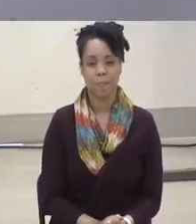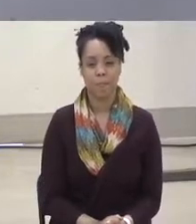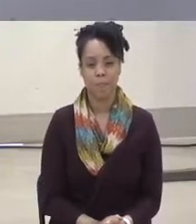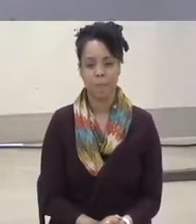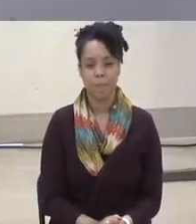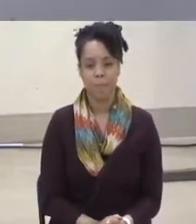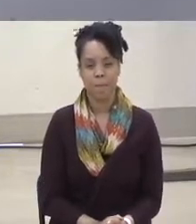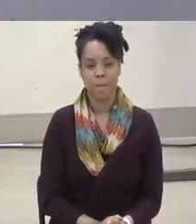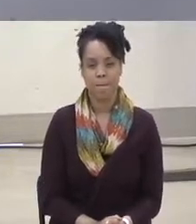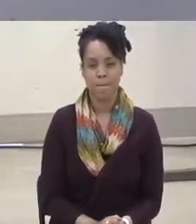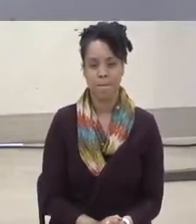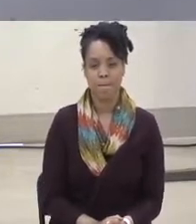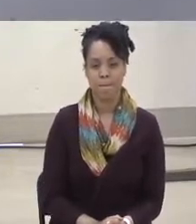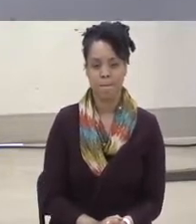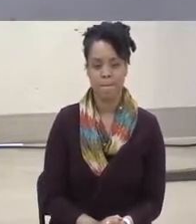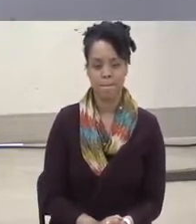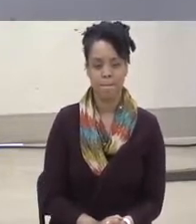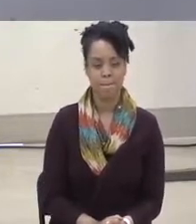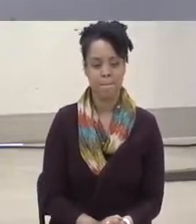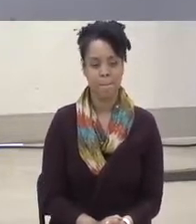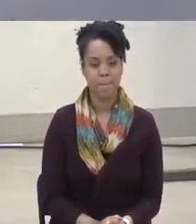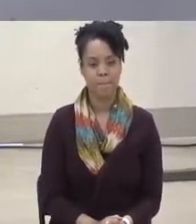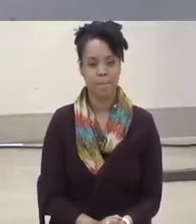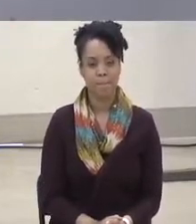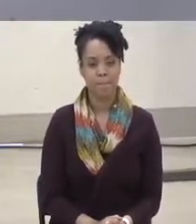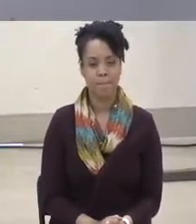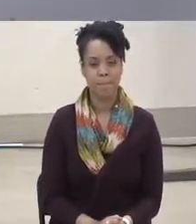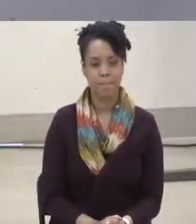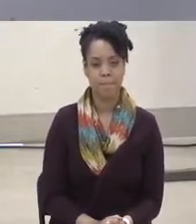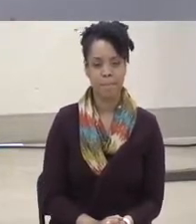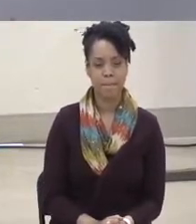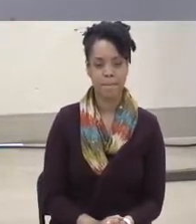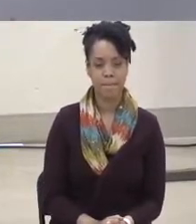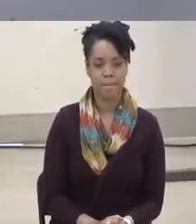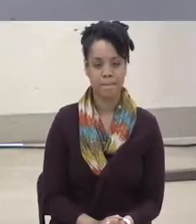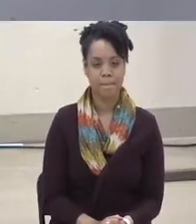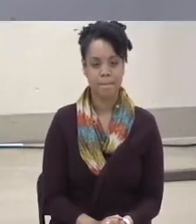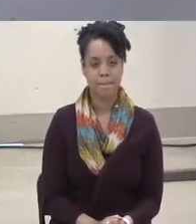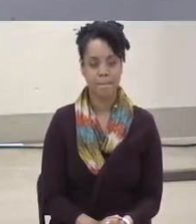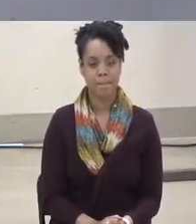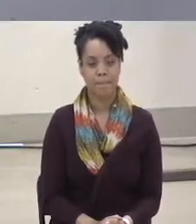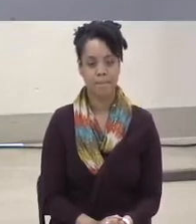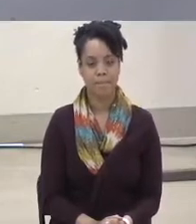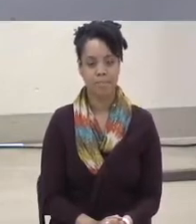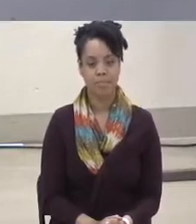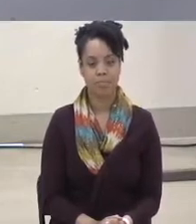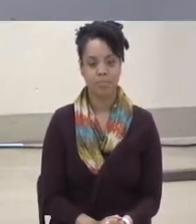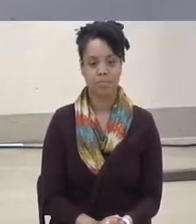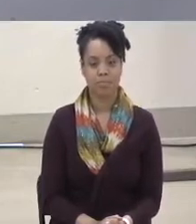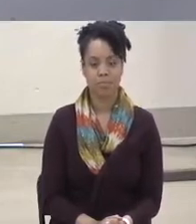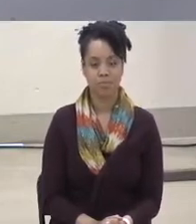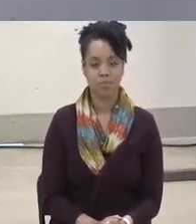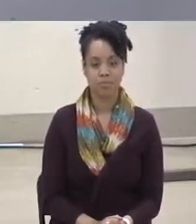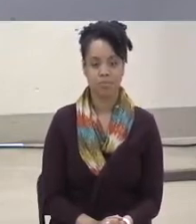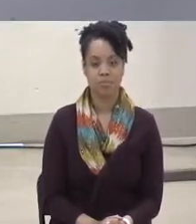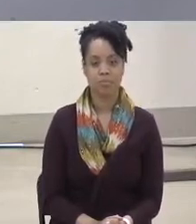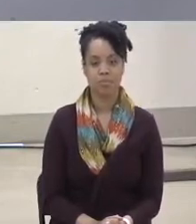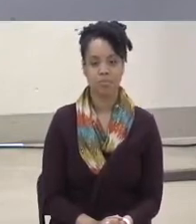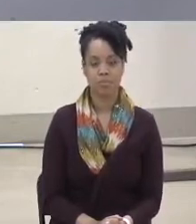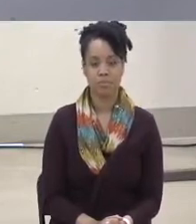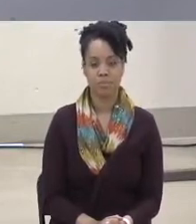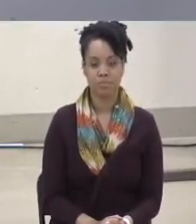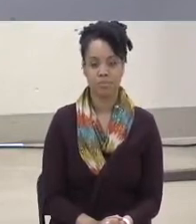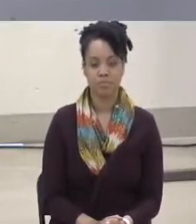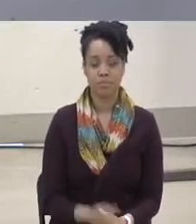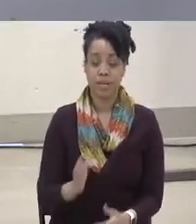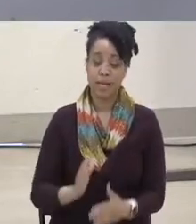corazones de todos y entiende todo entendimiento de los pensamientos. Si tú le buscares, lo hallarás. Y luego deja un punto y coma, y ahora le va a explicar.